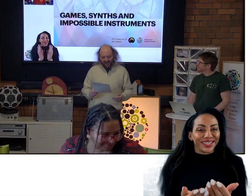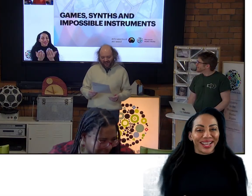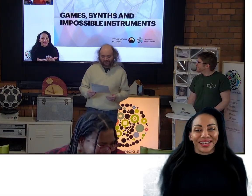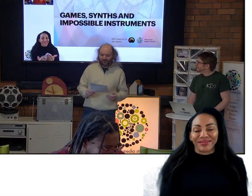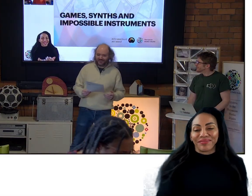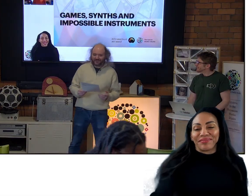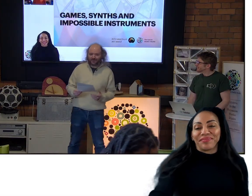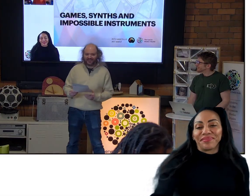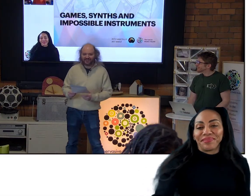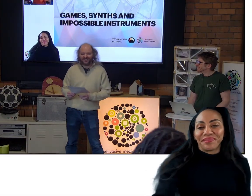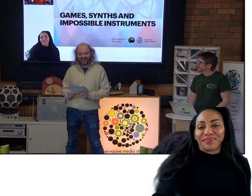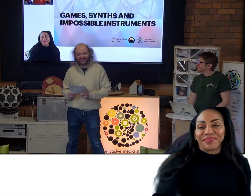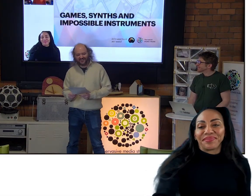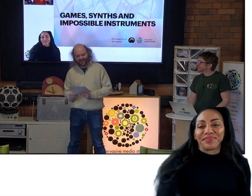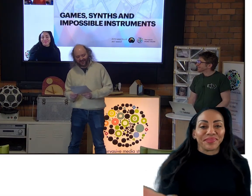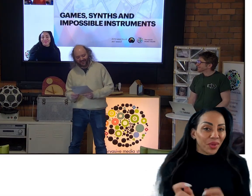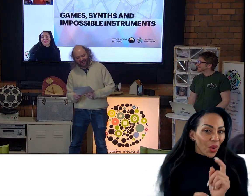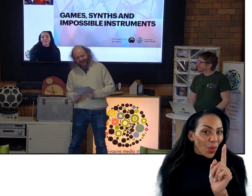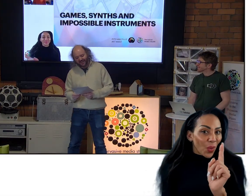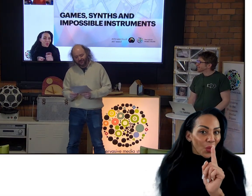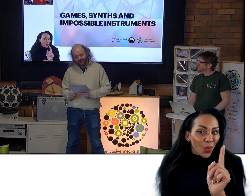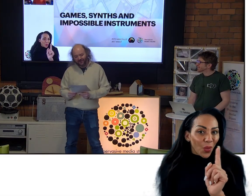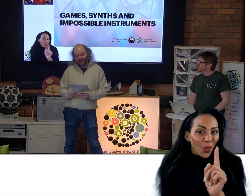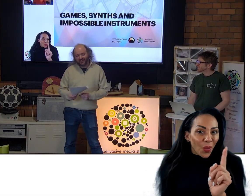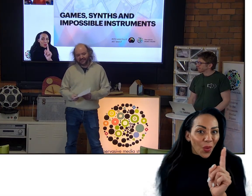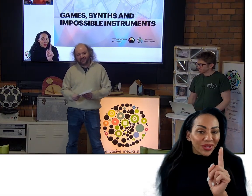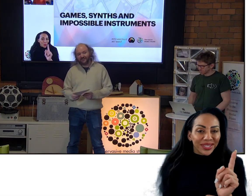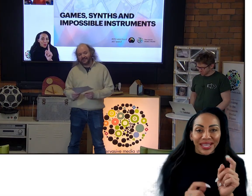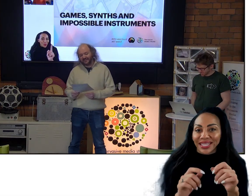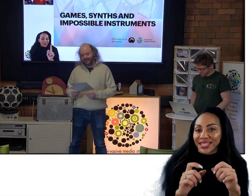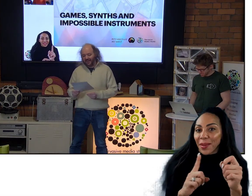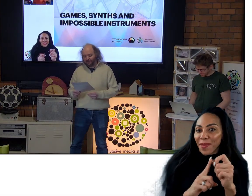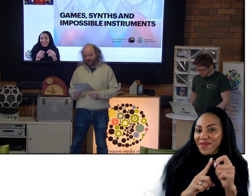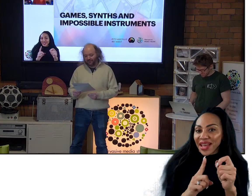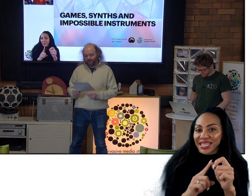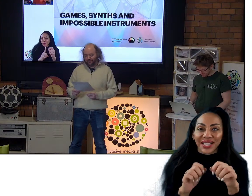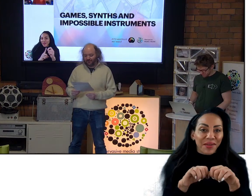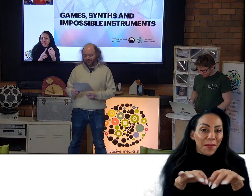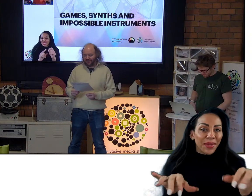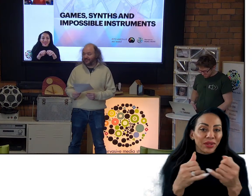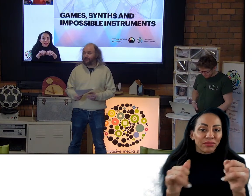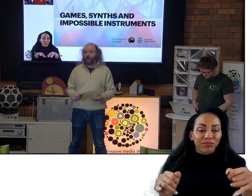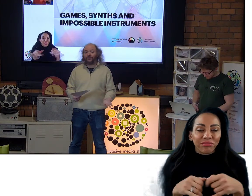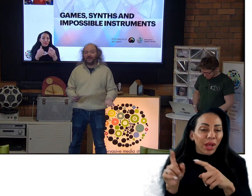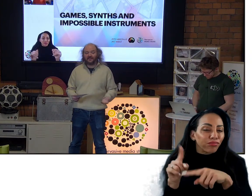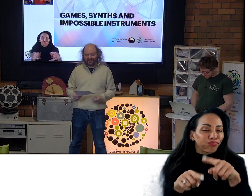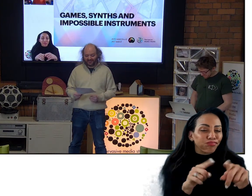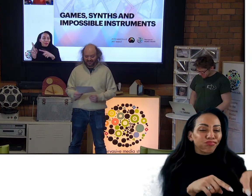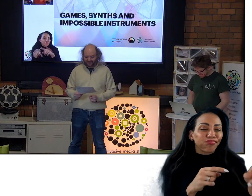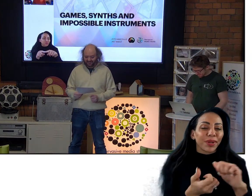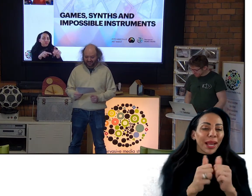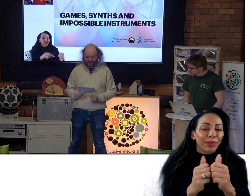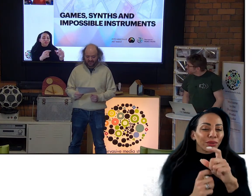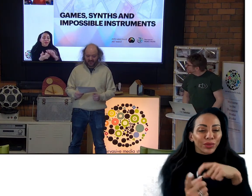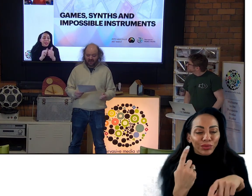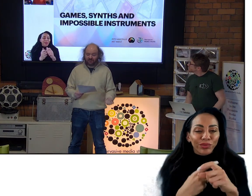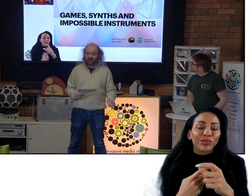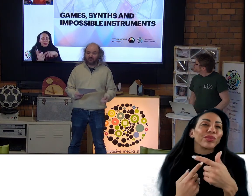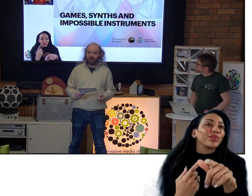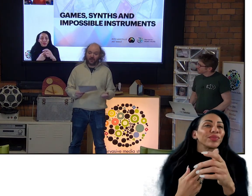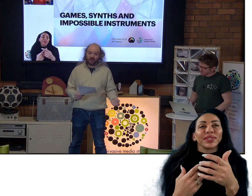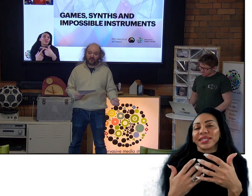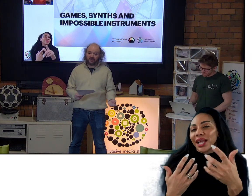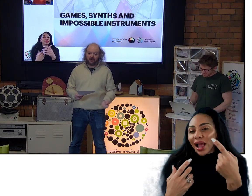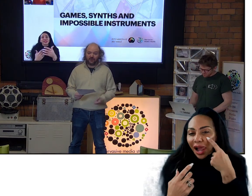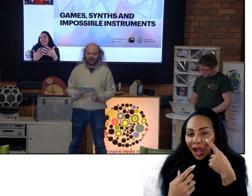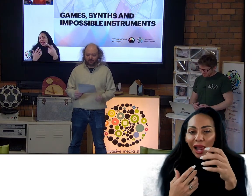you. What is the Pervasive Media Studio? We're a diverse and collaborative community exploring creativity and technology, everything